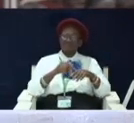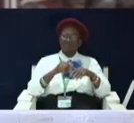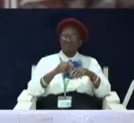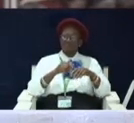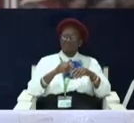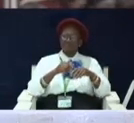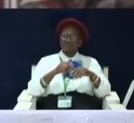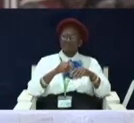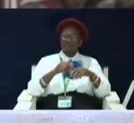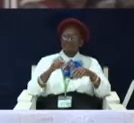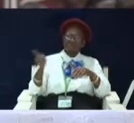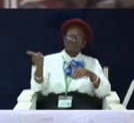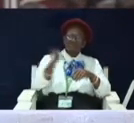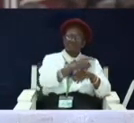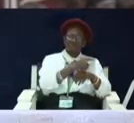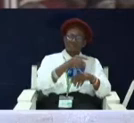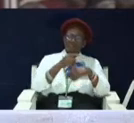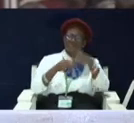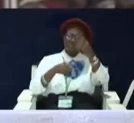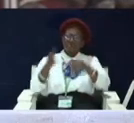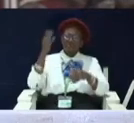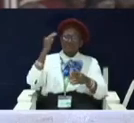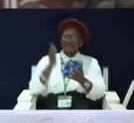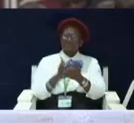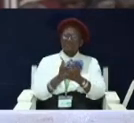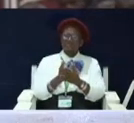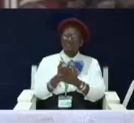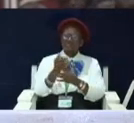You went through a lot to get